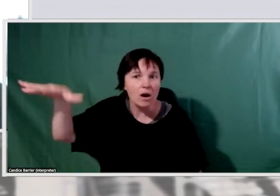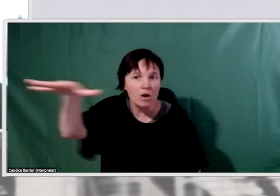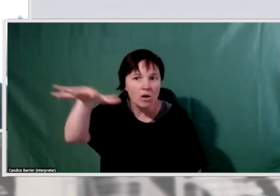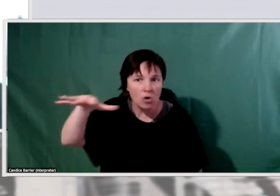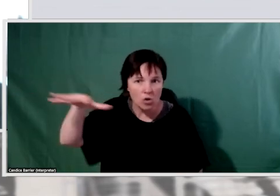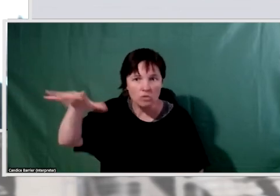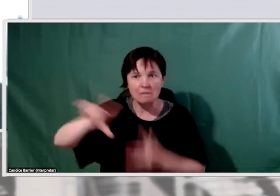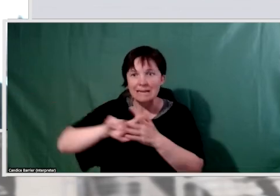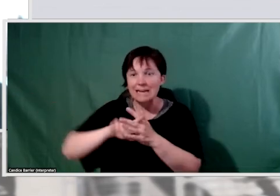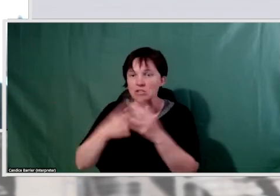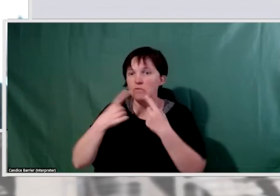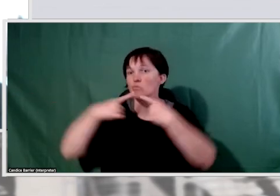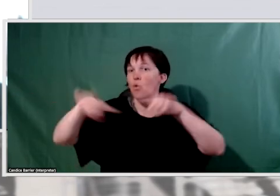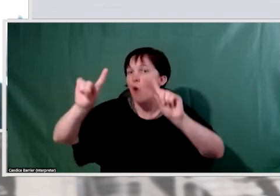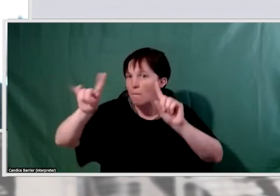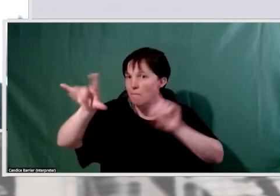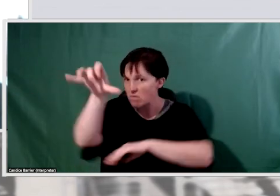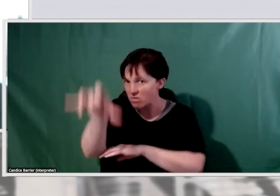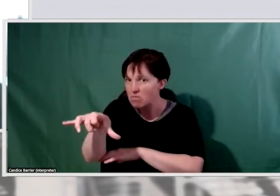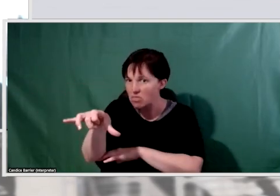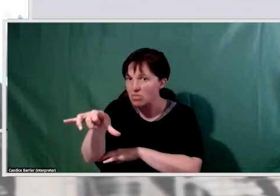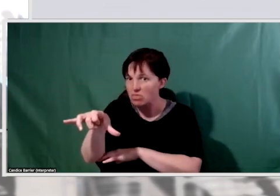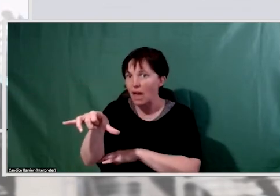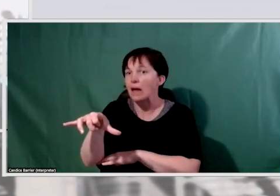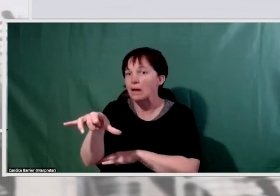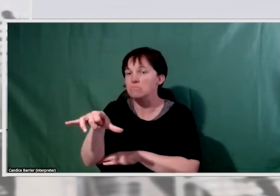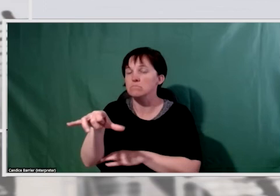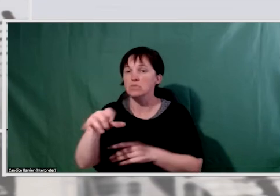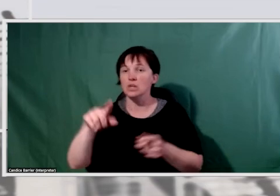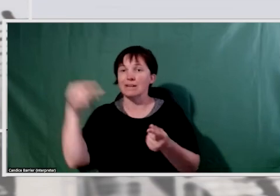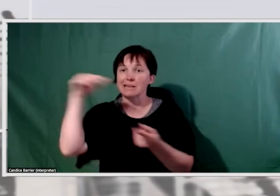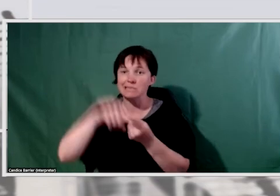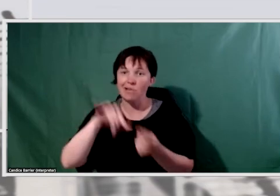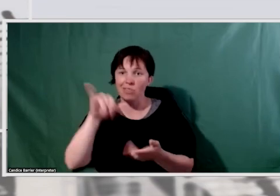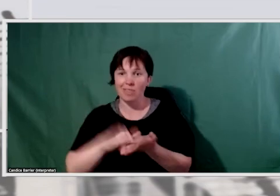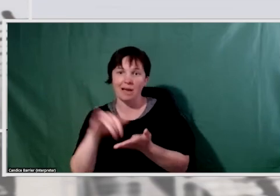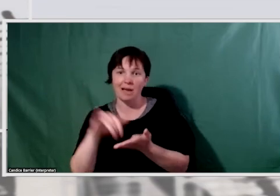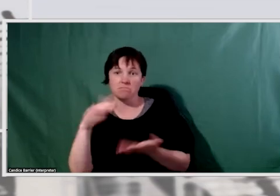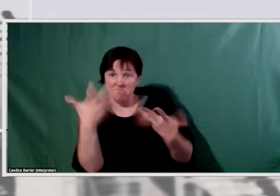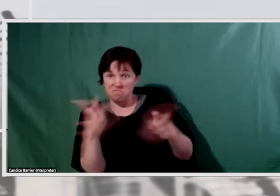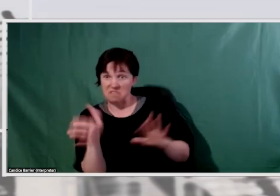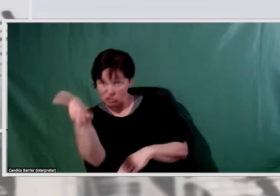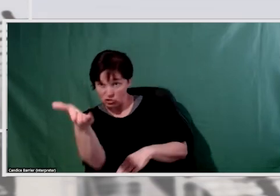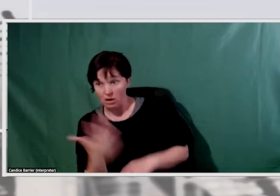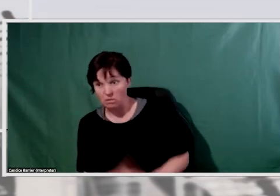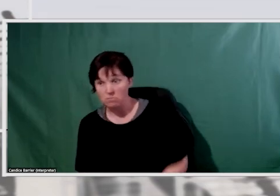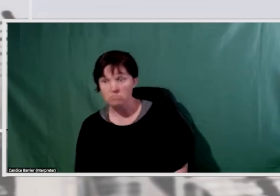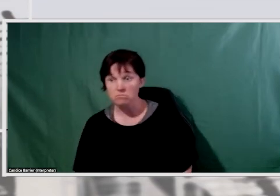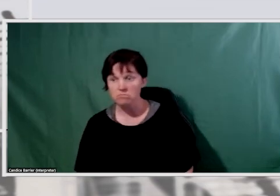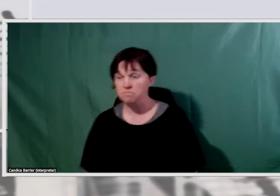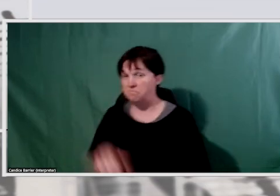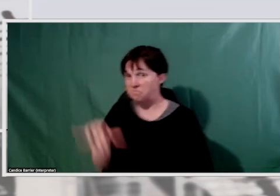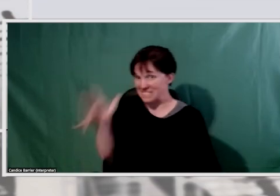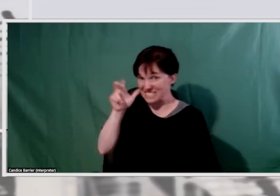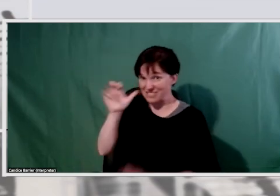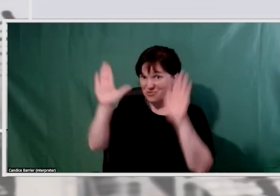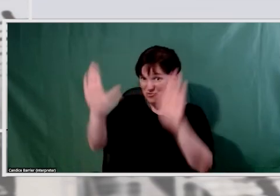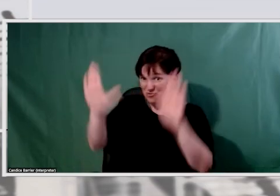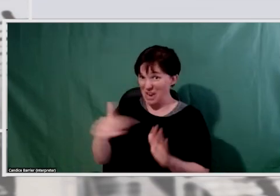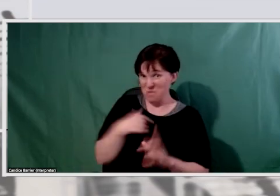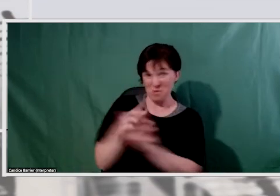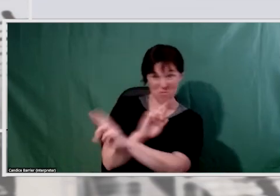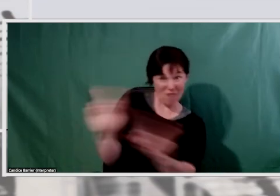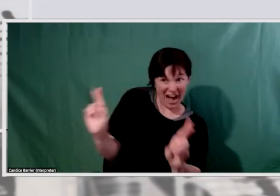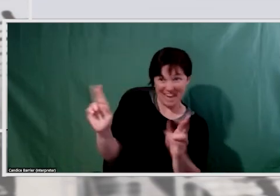to accomplish these things as the capital piece moves forward. Well, that sounds great. We're ready. We're ready